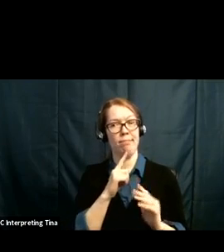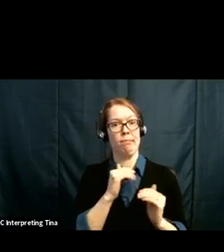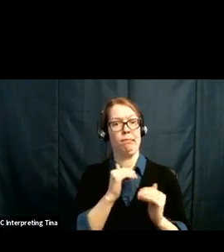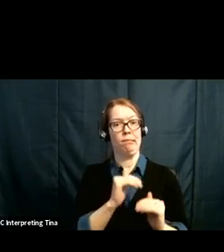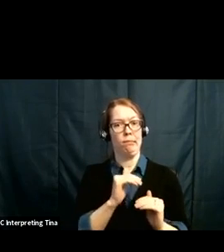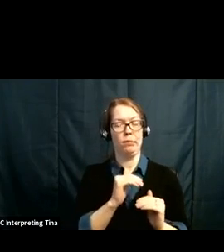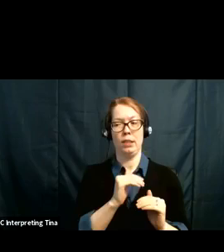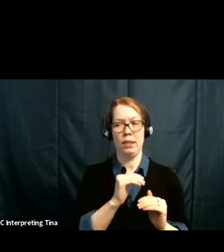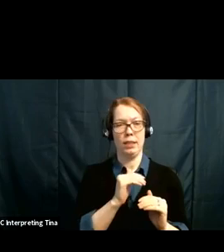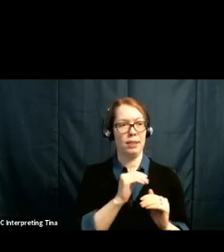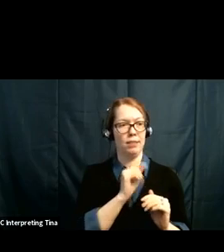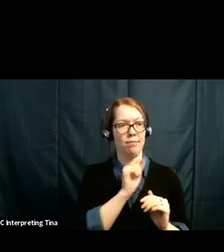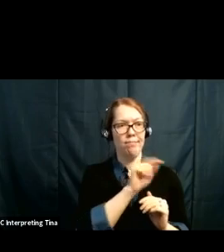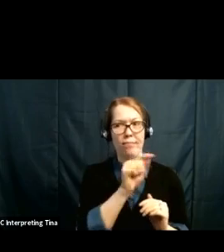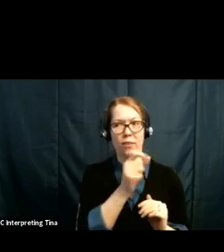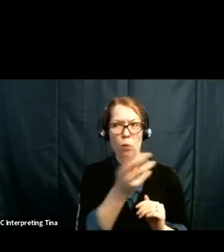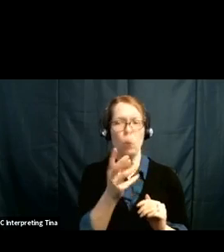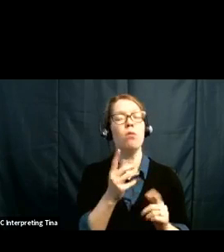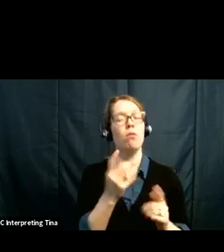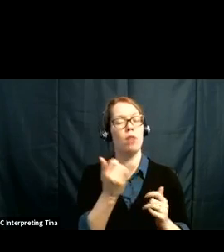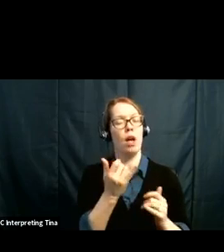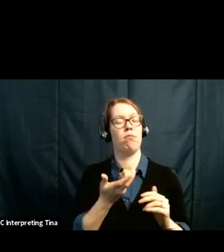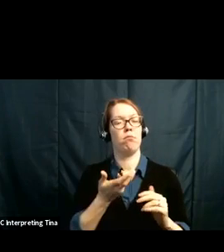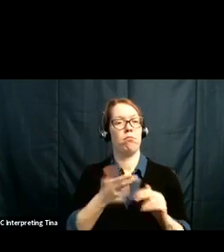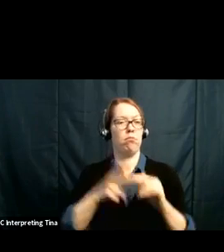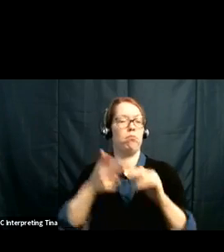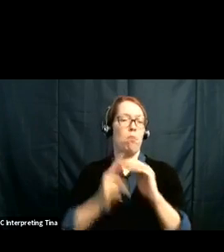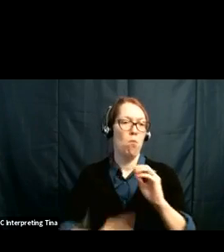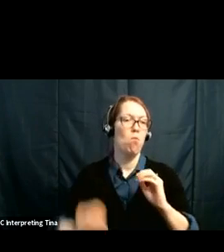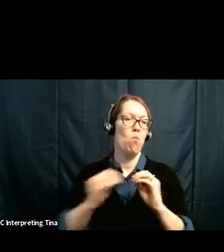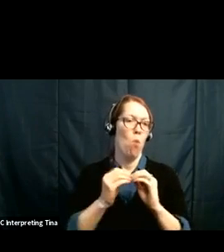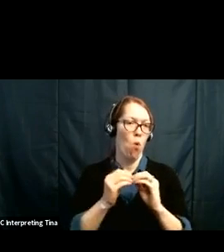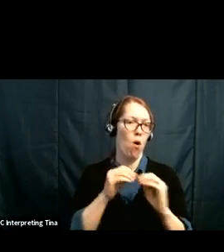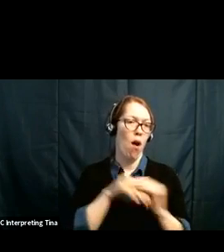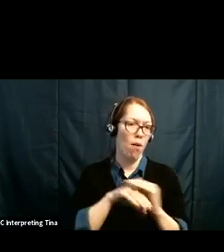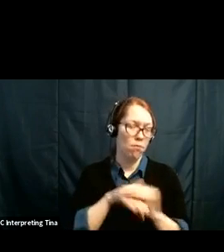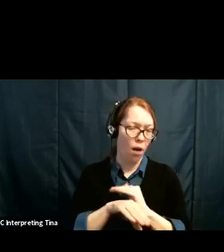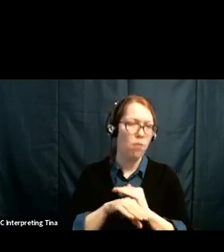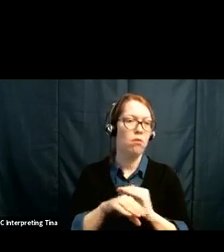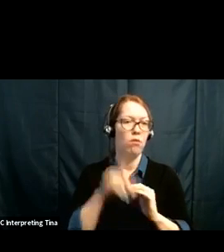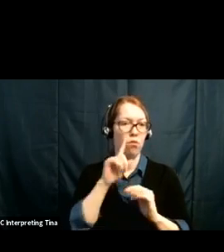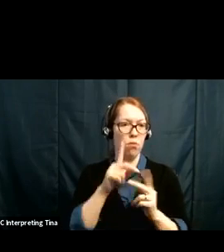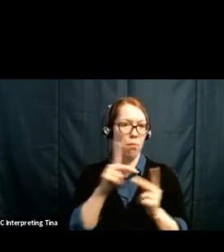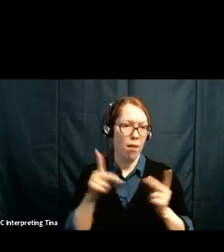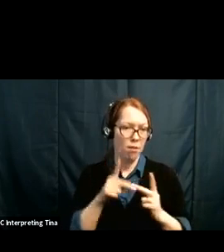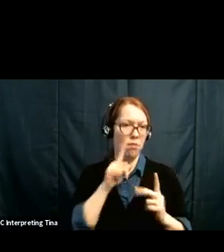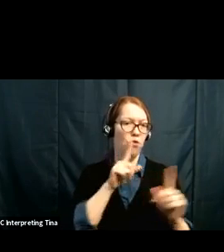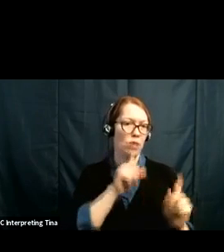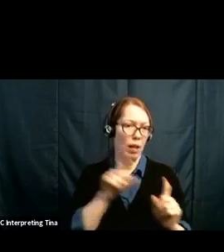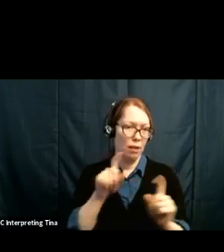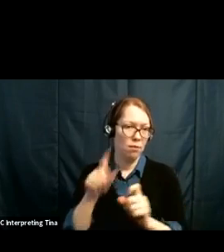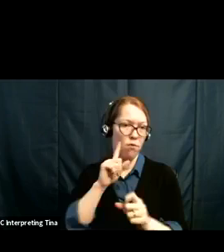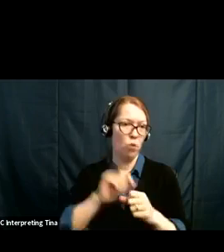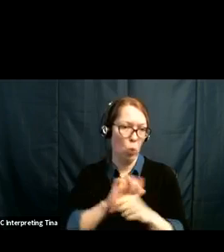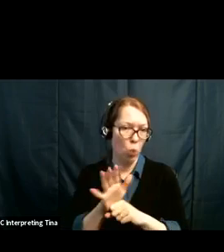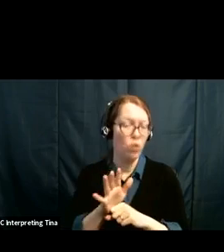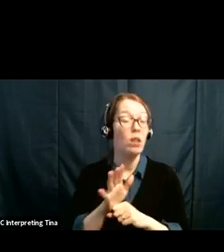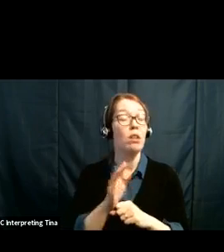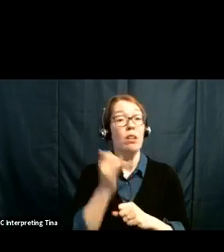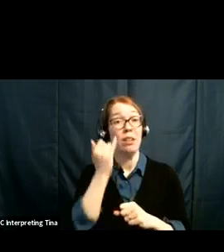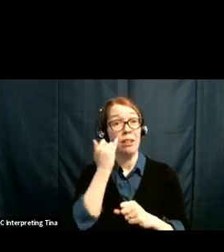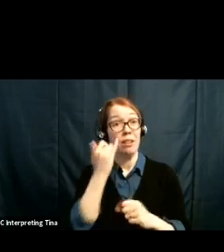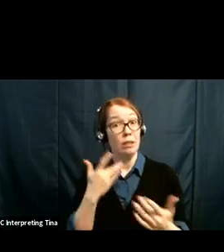have many opportunities now. And so, if you're concerned,